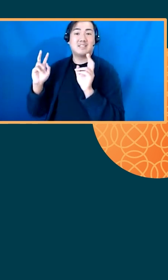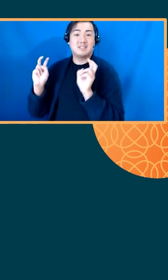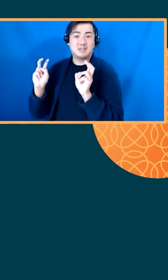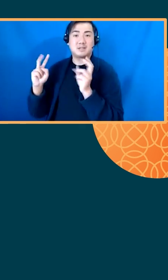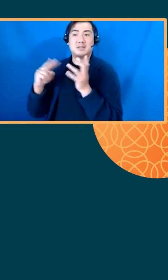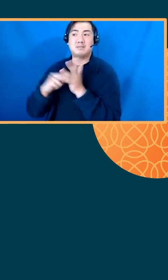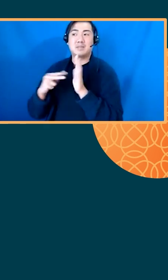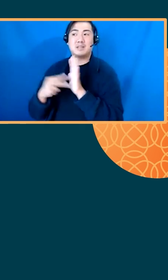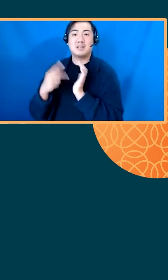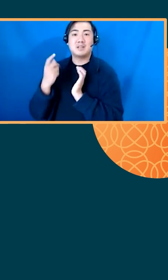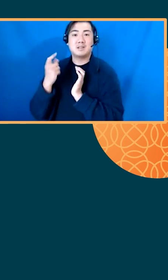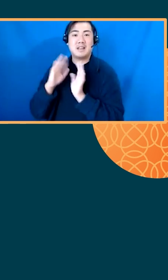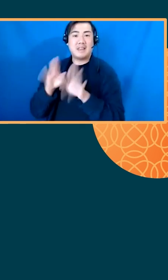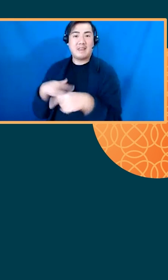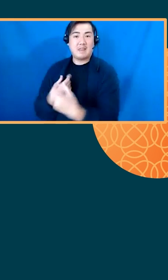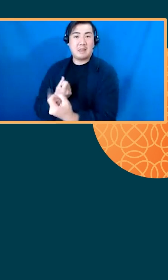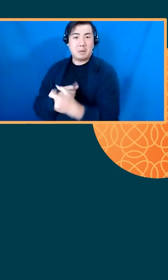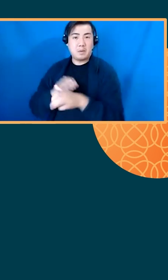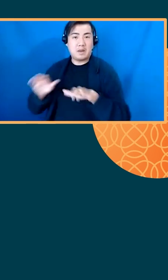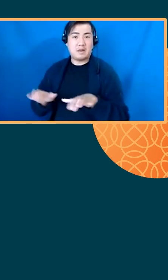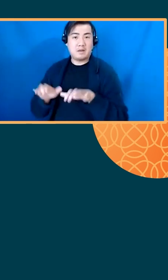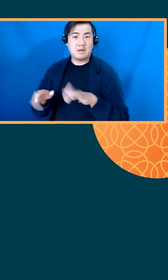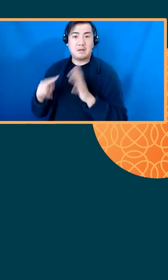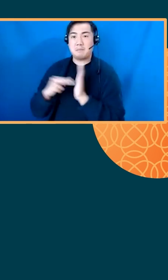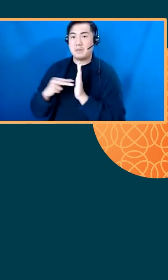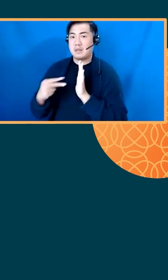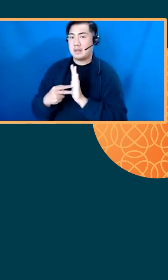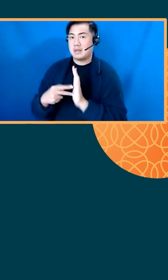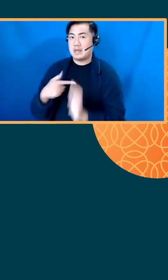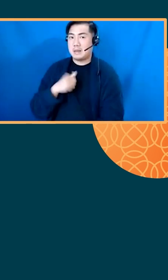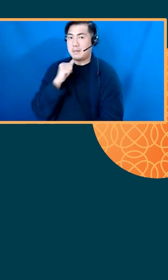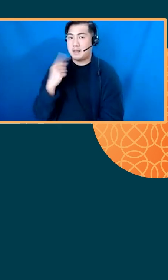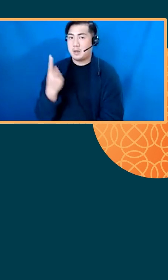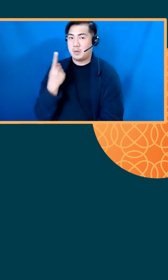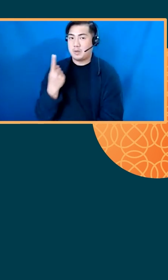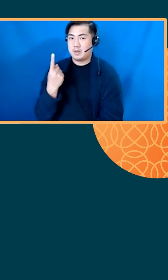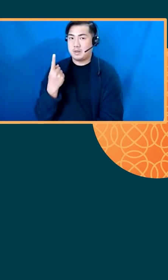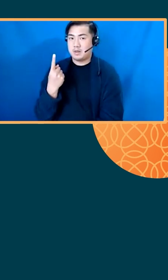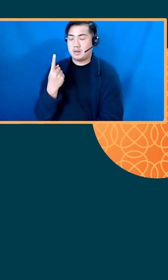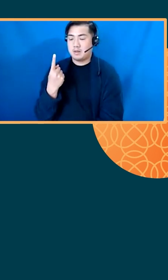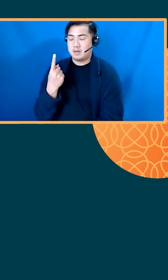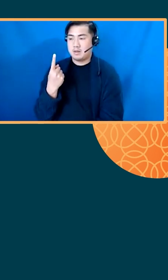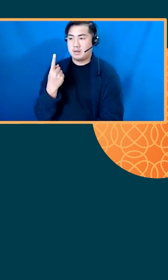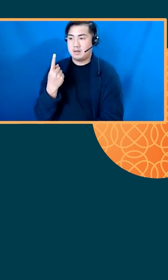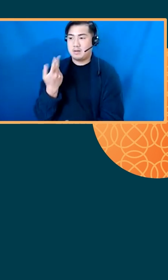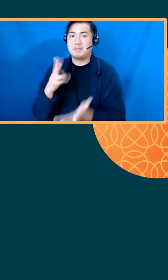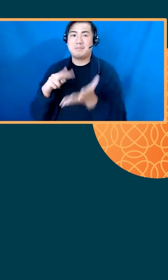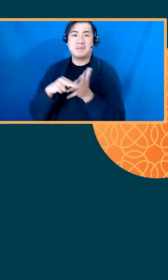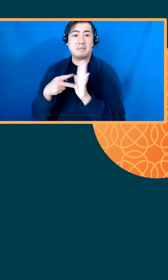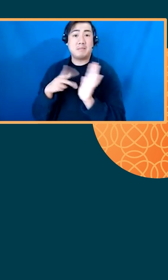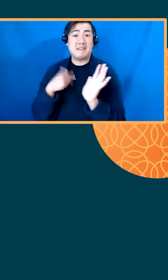through this empathic practice for you to not just be a concept, and my feelings not to be just a